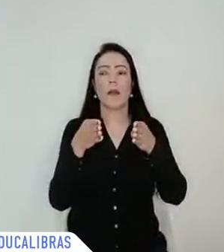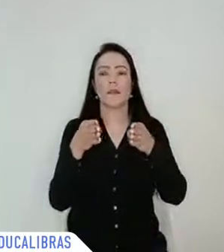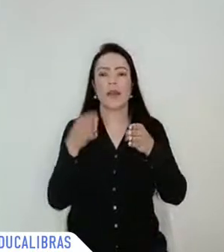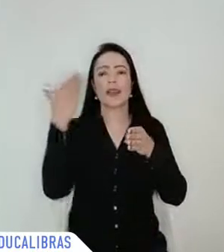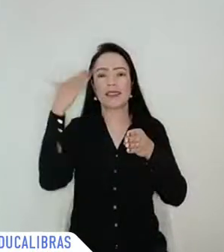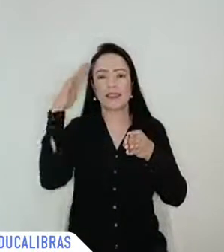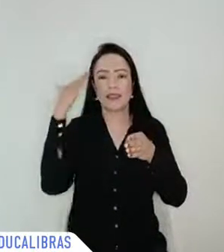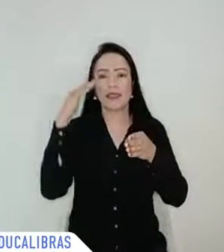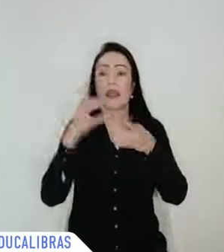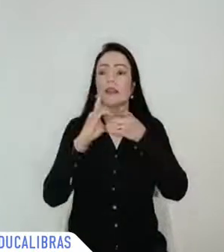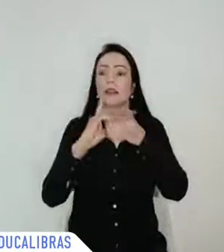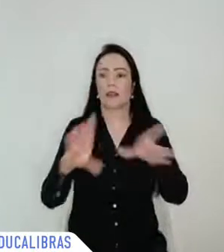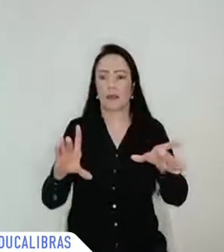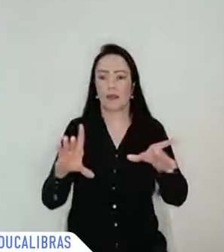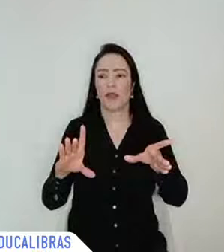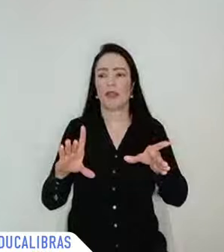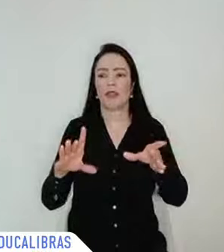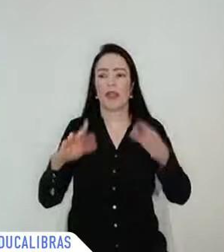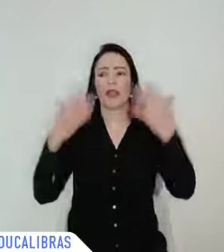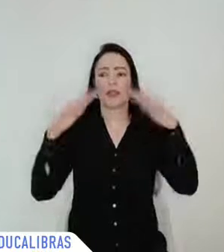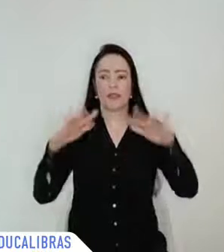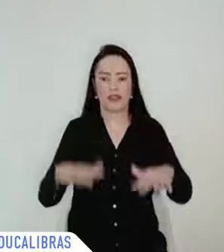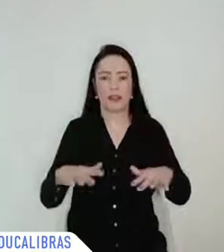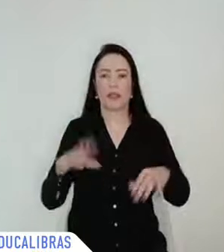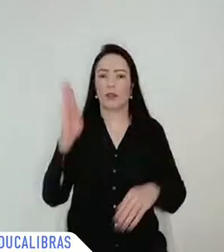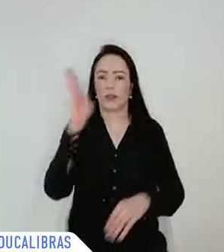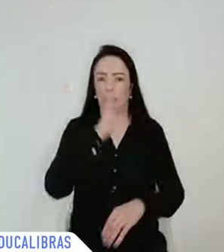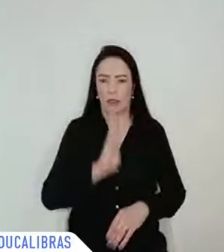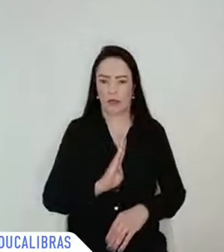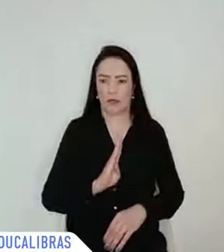central element to understand the Brazilian crisis.